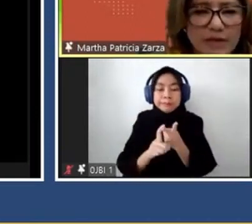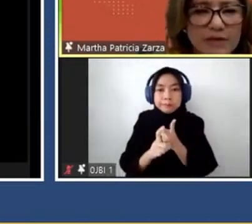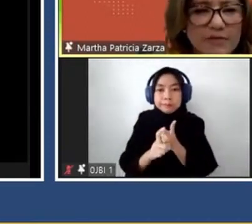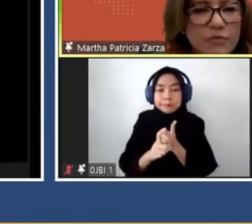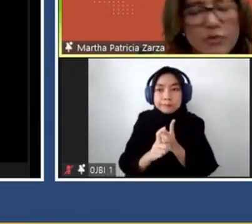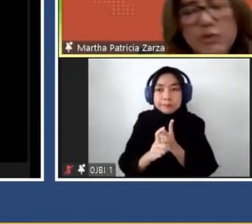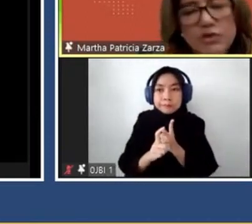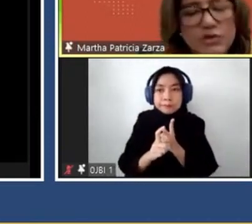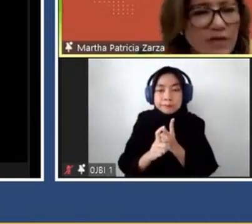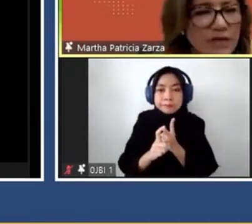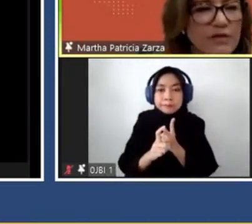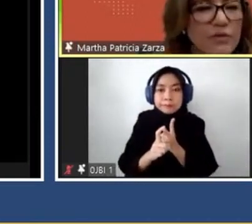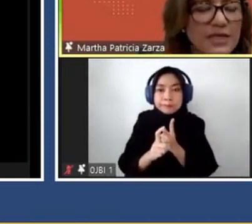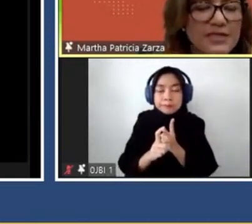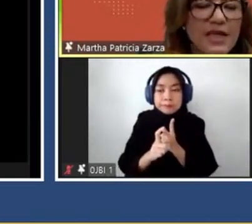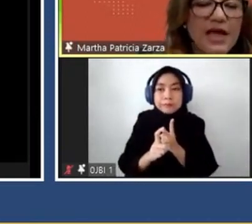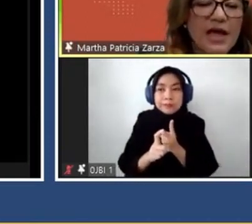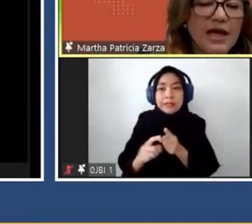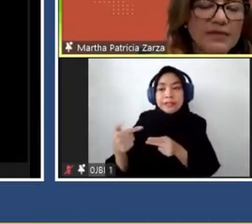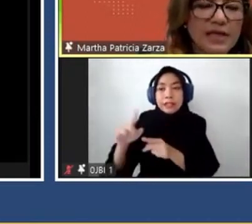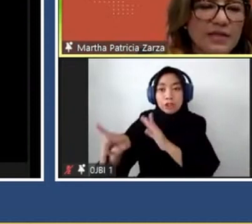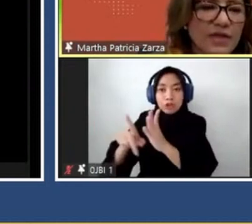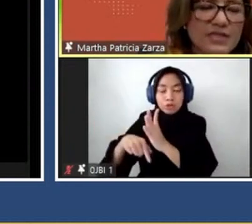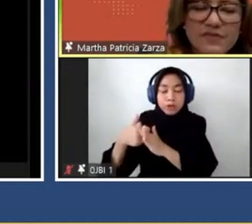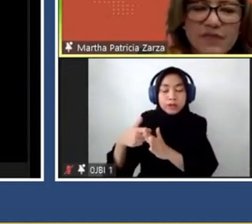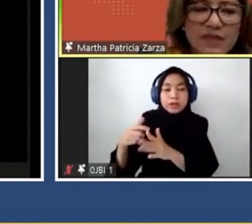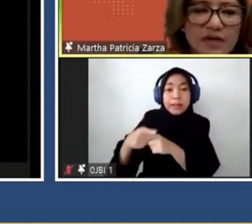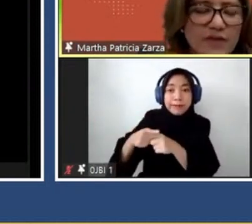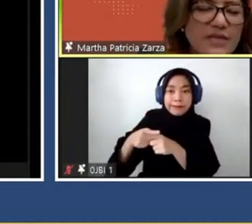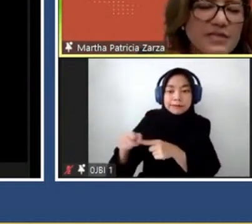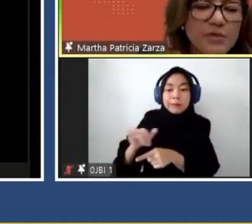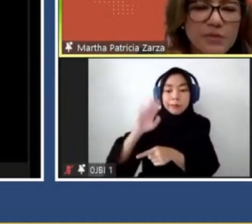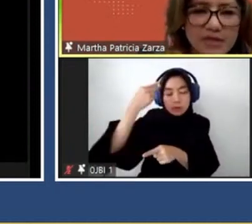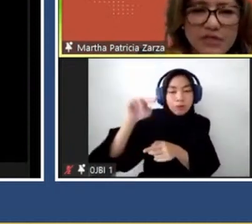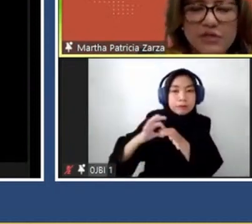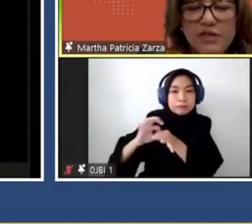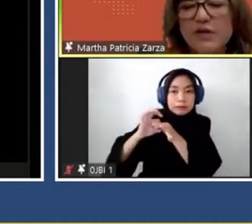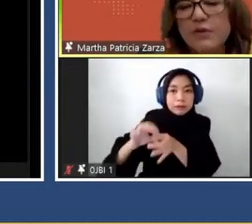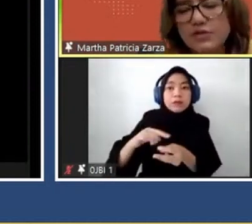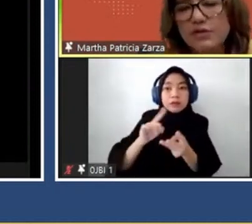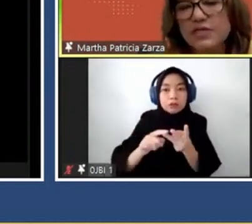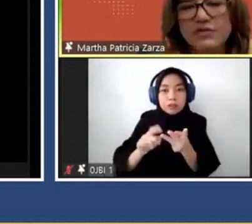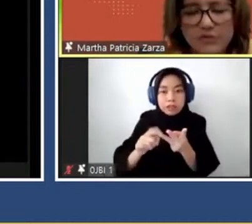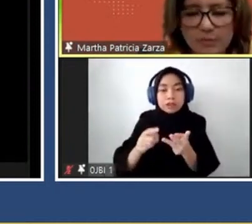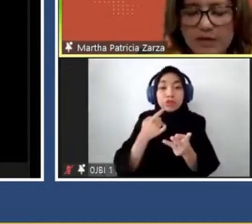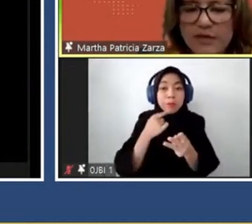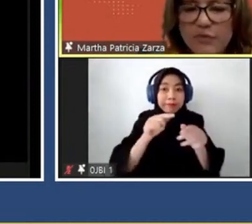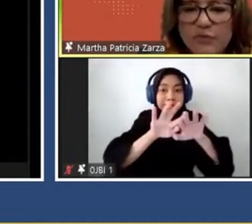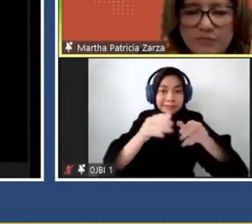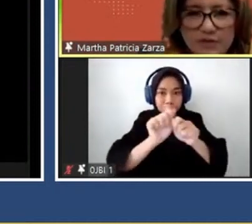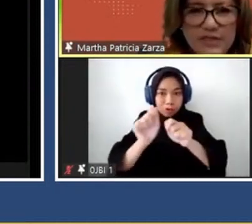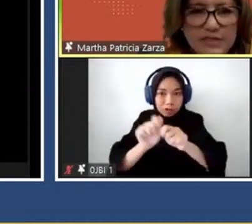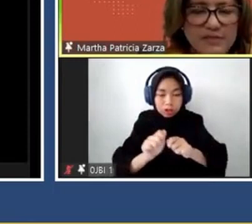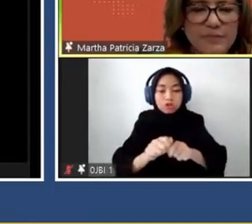We worked together doing this. And then the third phase, the implementation and evaluation, is also by the